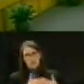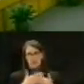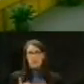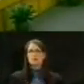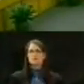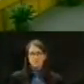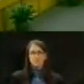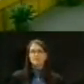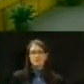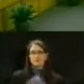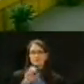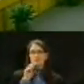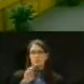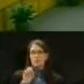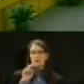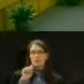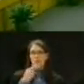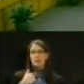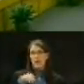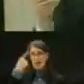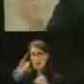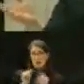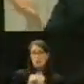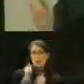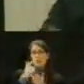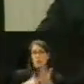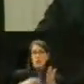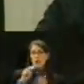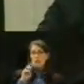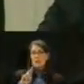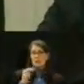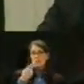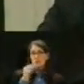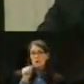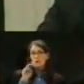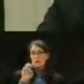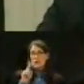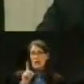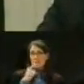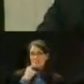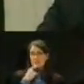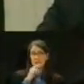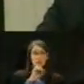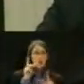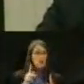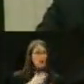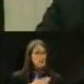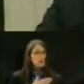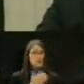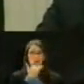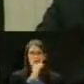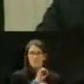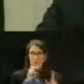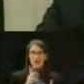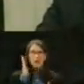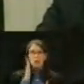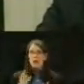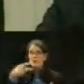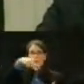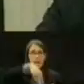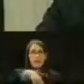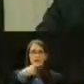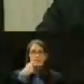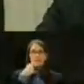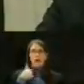stood up and said that, that they've done anything wrong. Nobody's going to do that, folks. Nobody's going to stand up and say, I broke the Sunshine Law. My question is to the